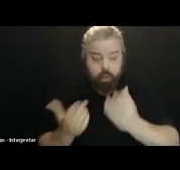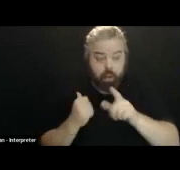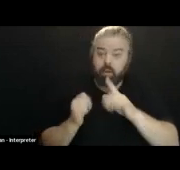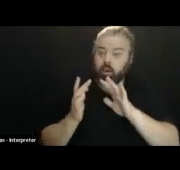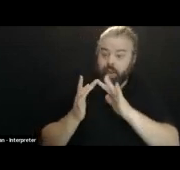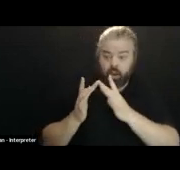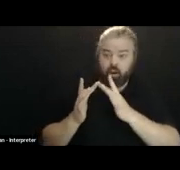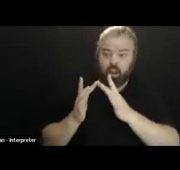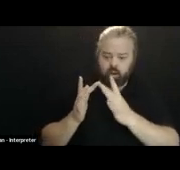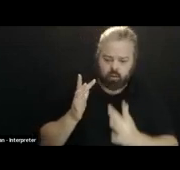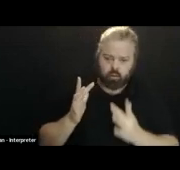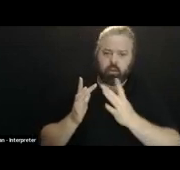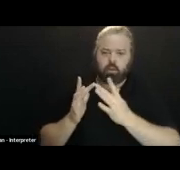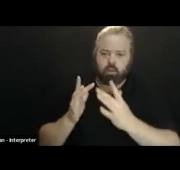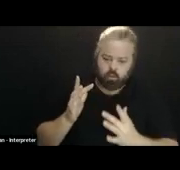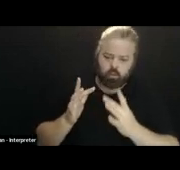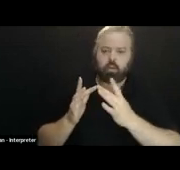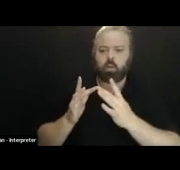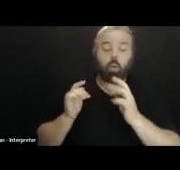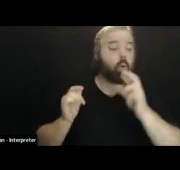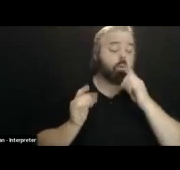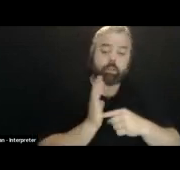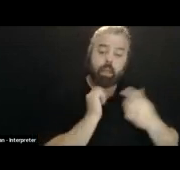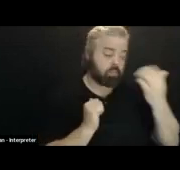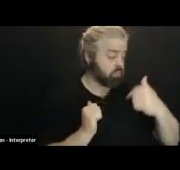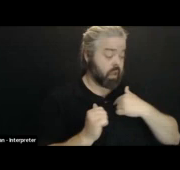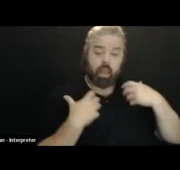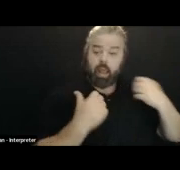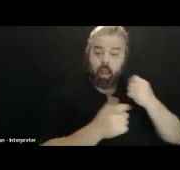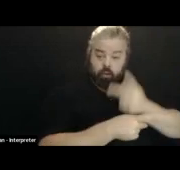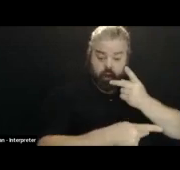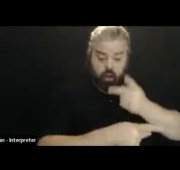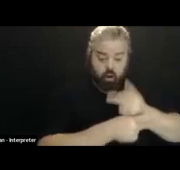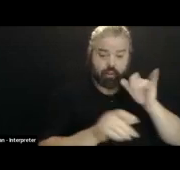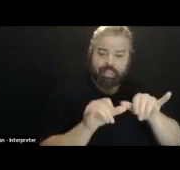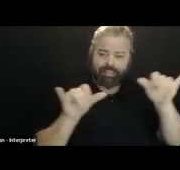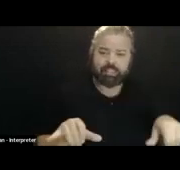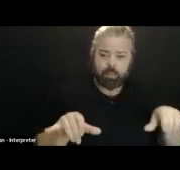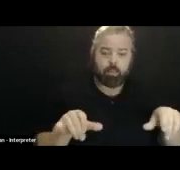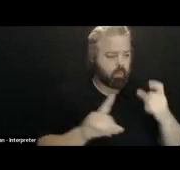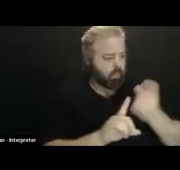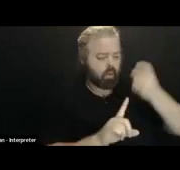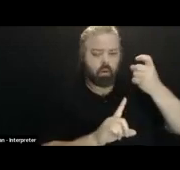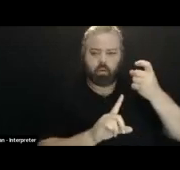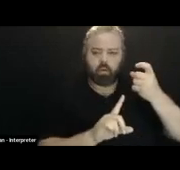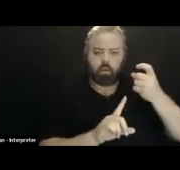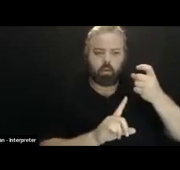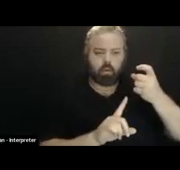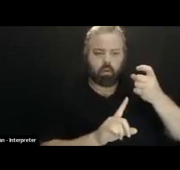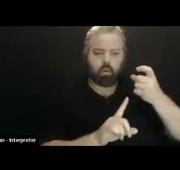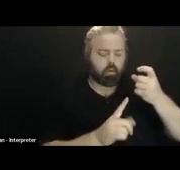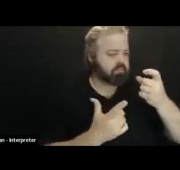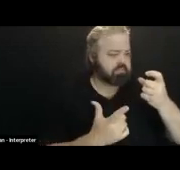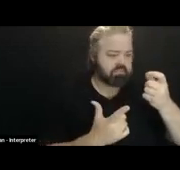for example, when I worked in healthcare, the system would automatically, the work email system would automatically pull